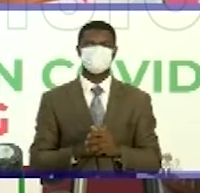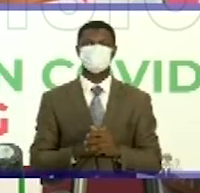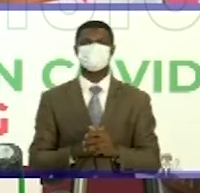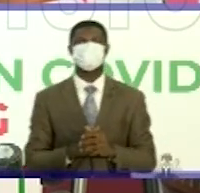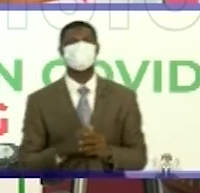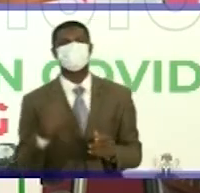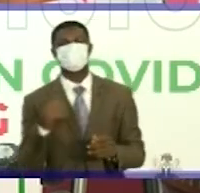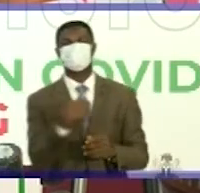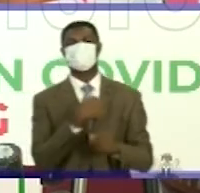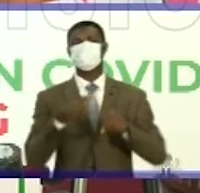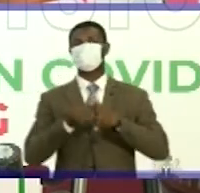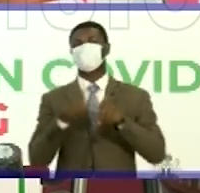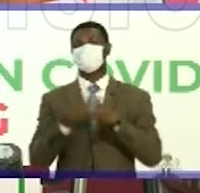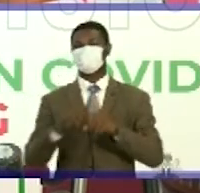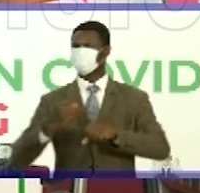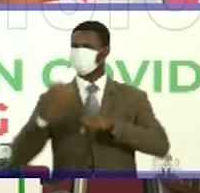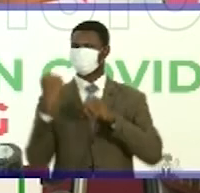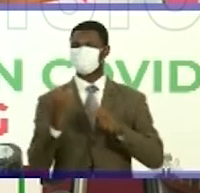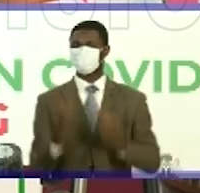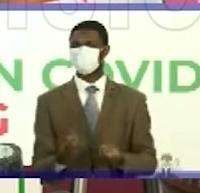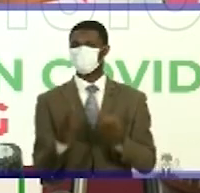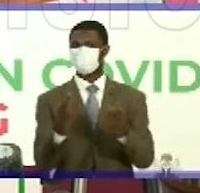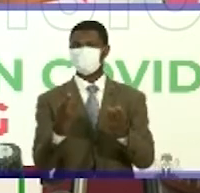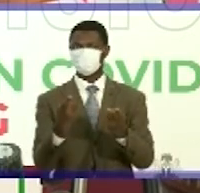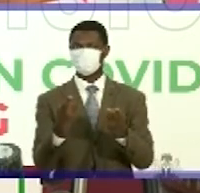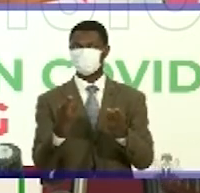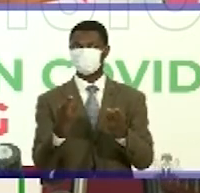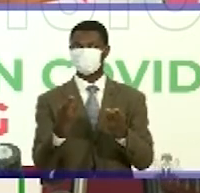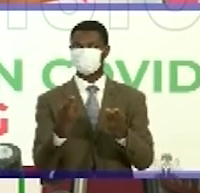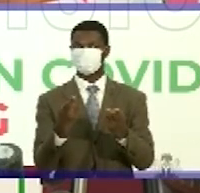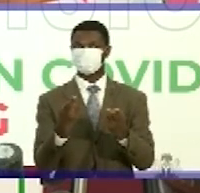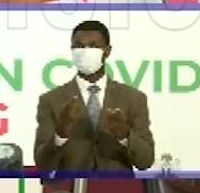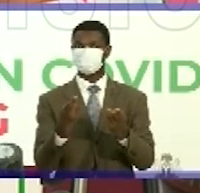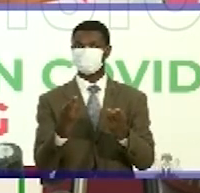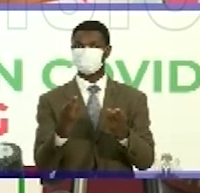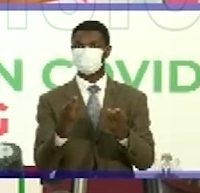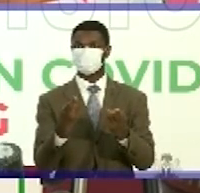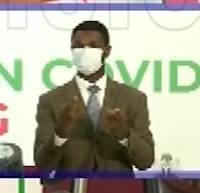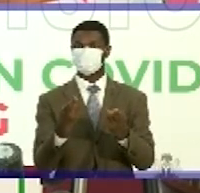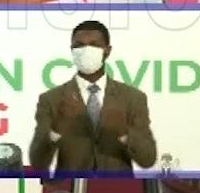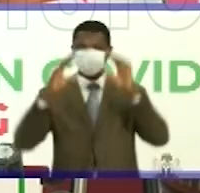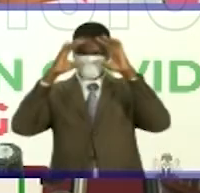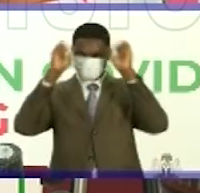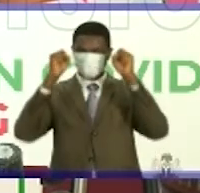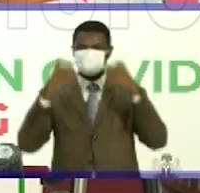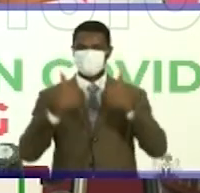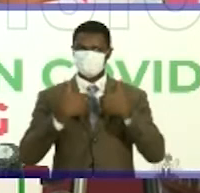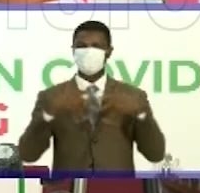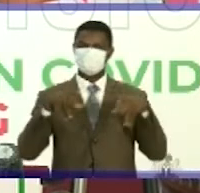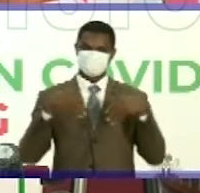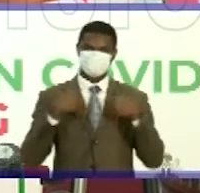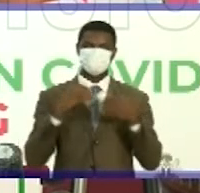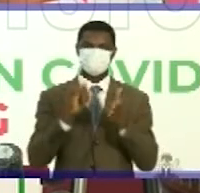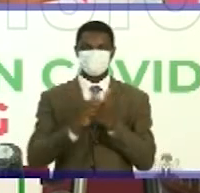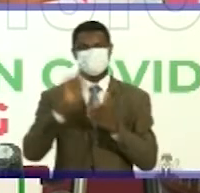We also strongly recommend, and this has been accepted, that government meetings continue to be